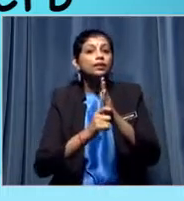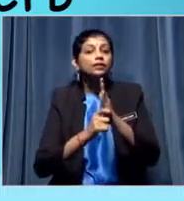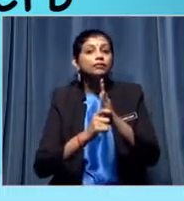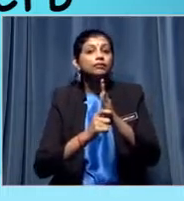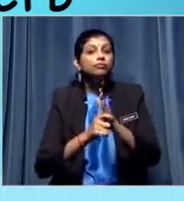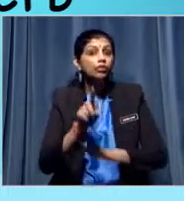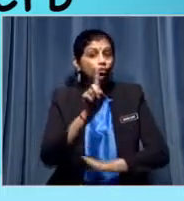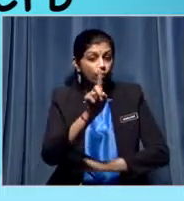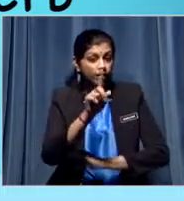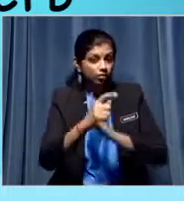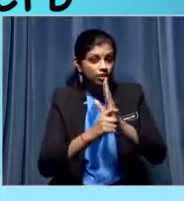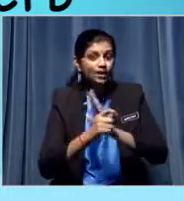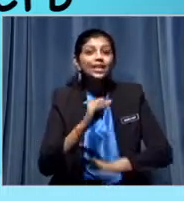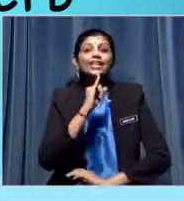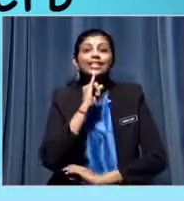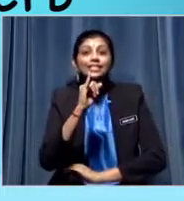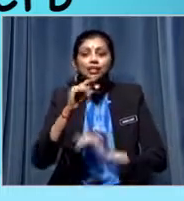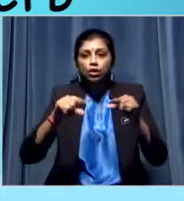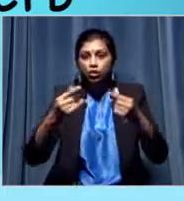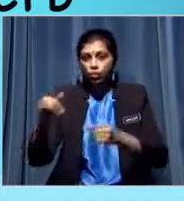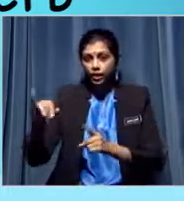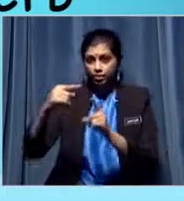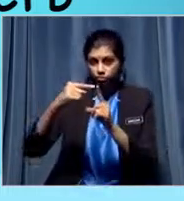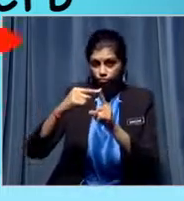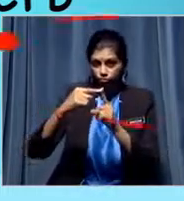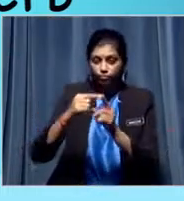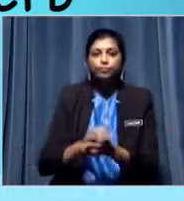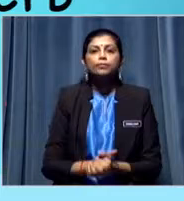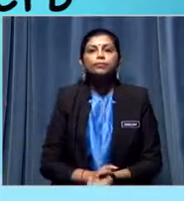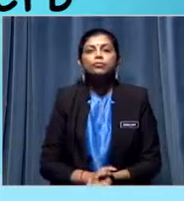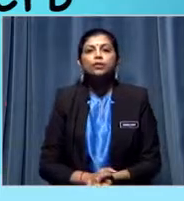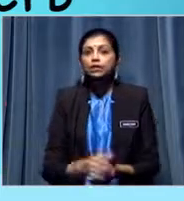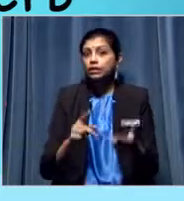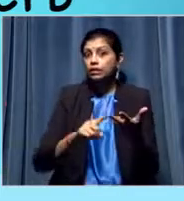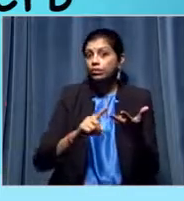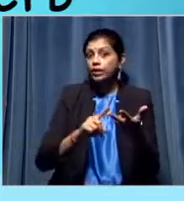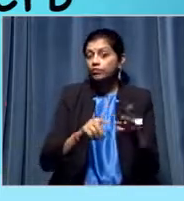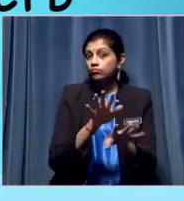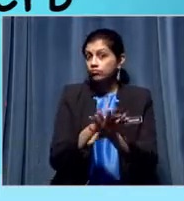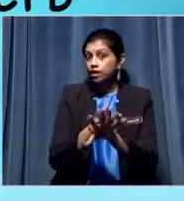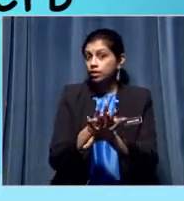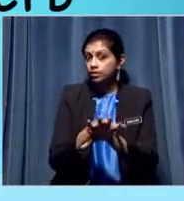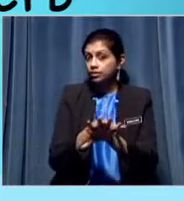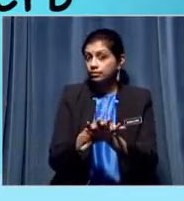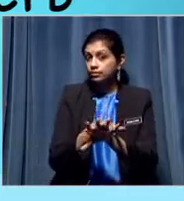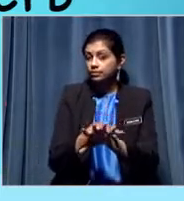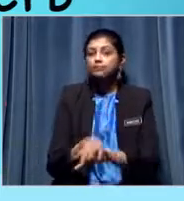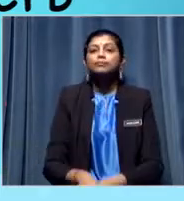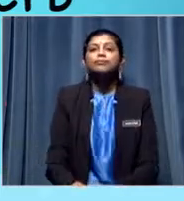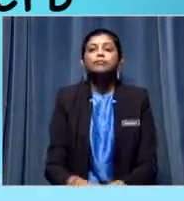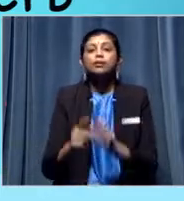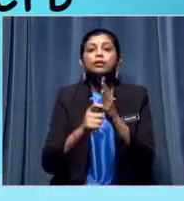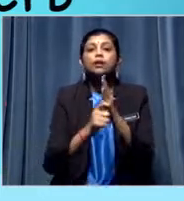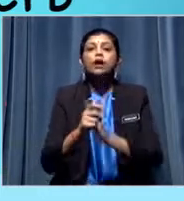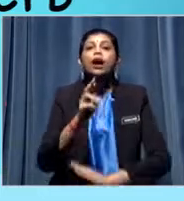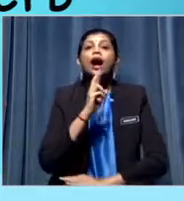singular plus is going to. For you, we, they or anything plural,